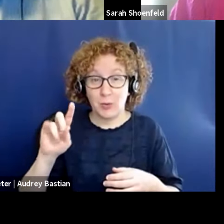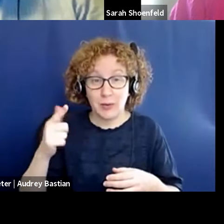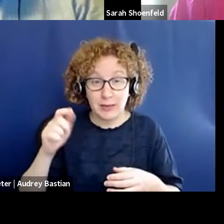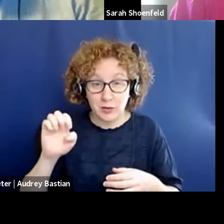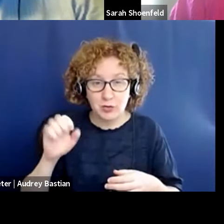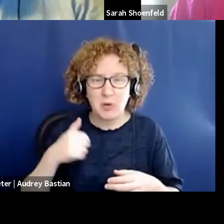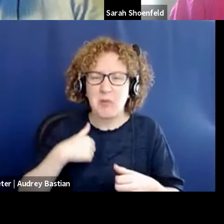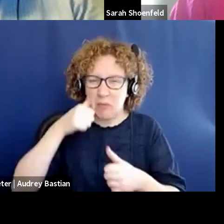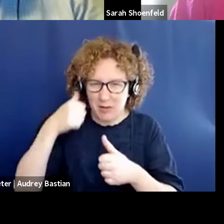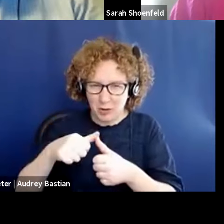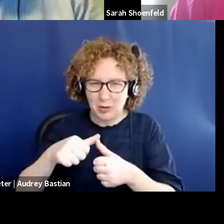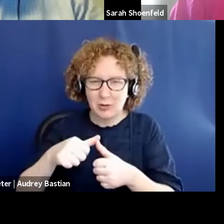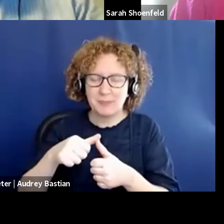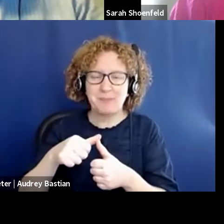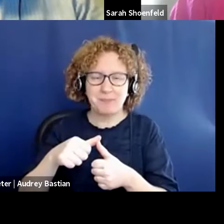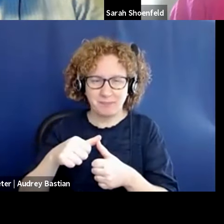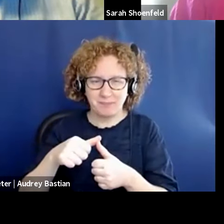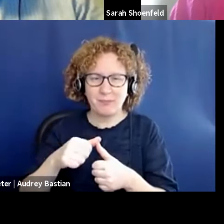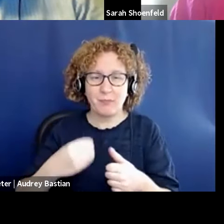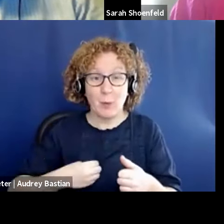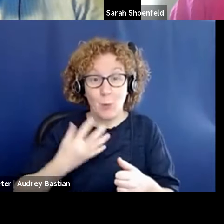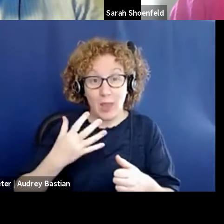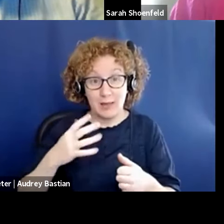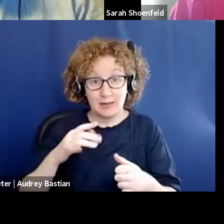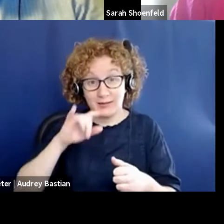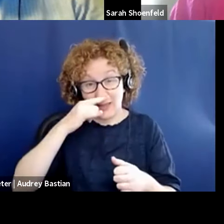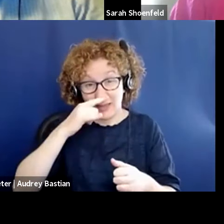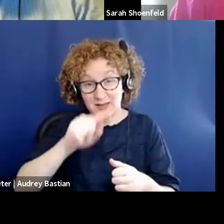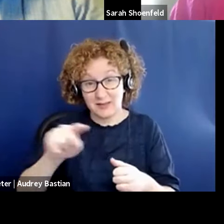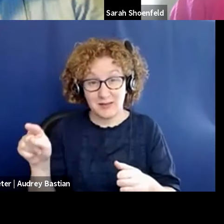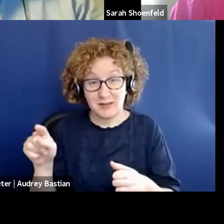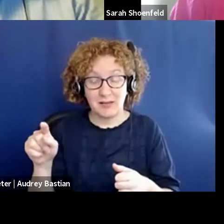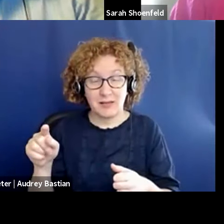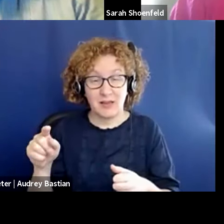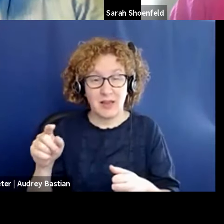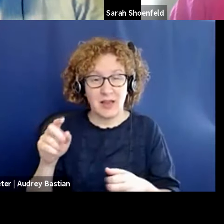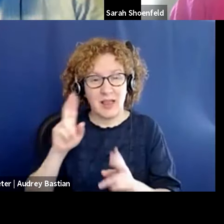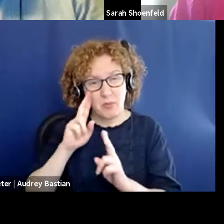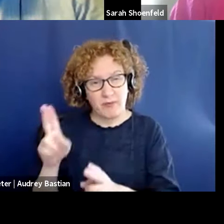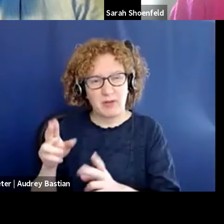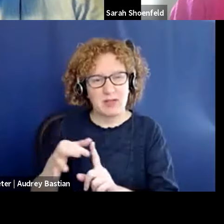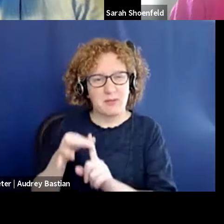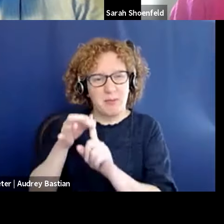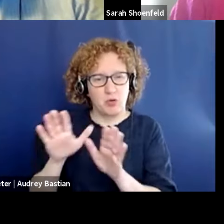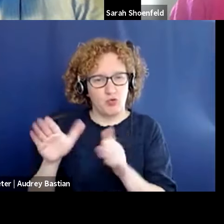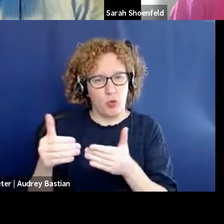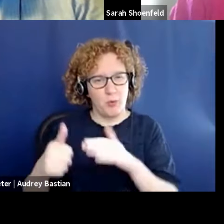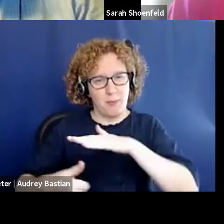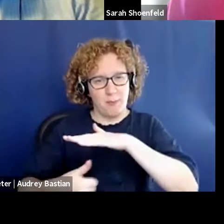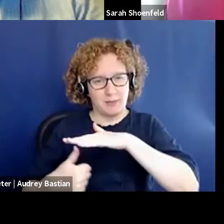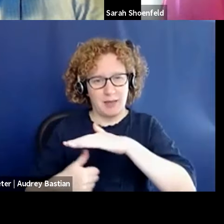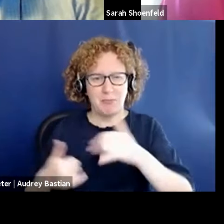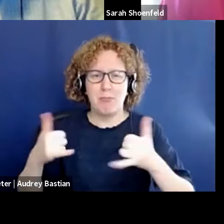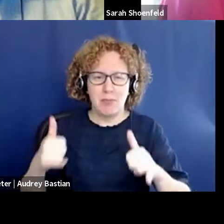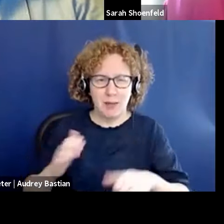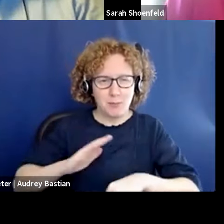remember the white kids would had the privilege of a special room in the basement where they could go and play music and